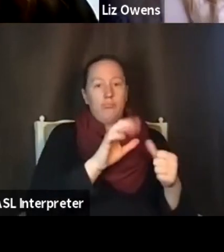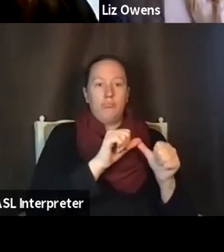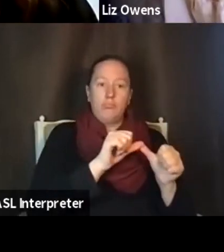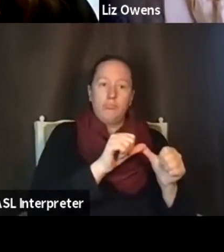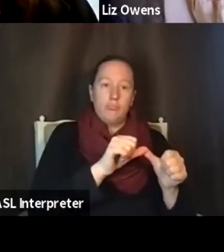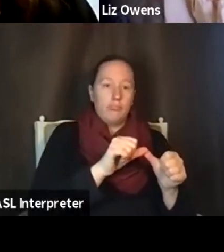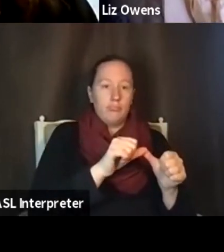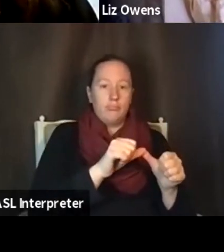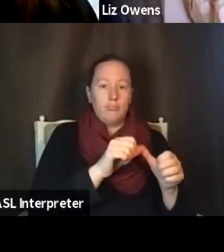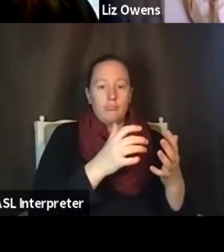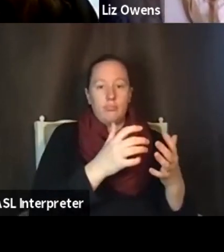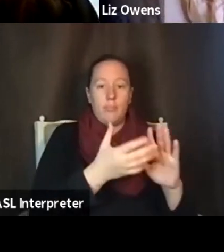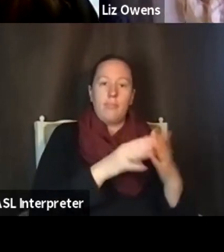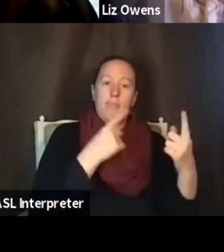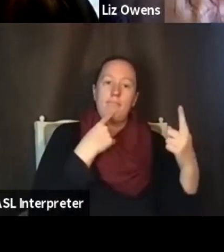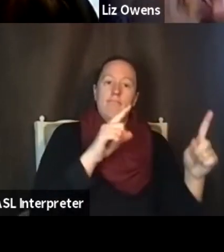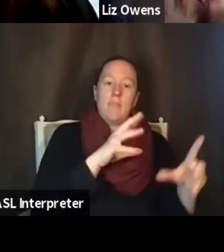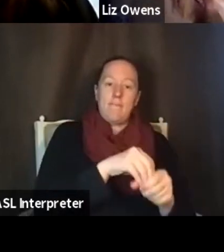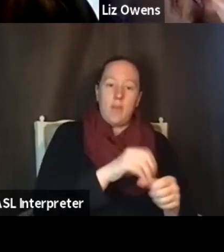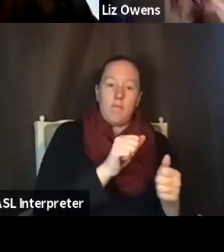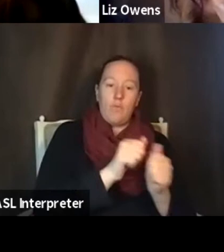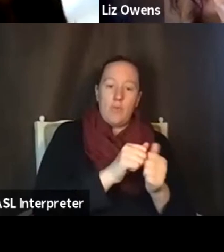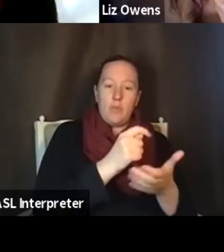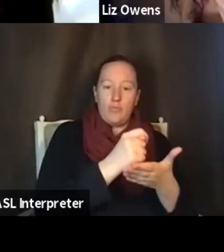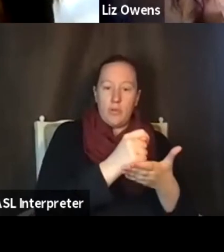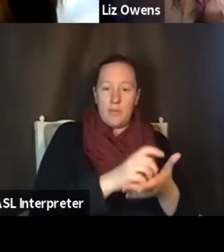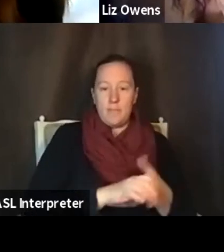sustain and engage in treatment.